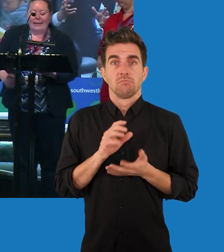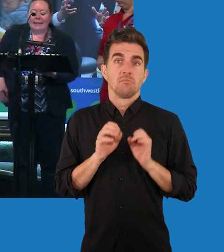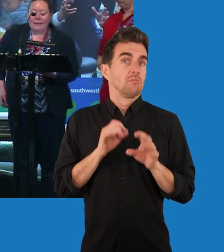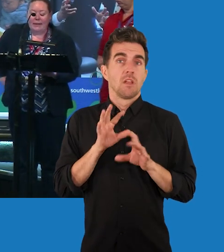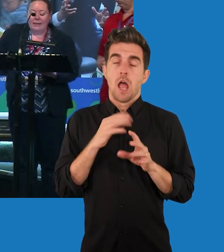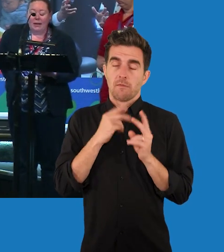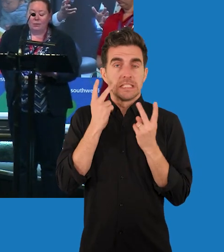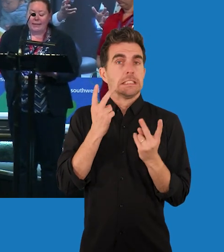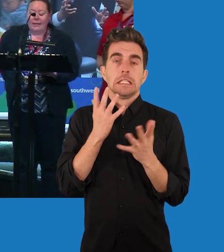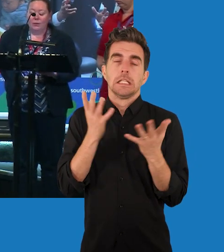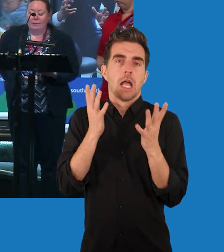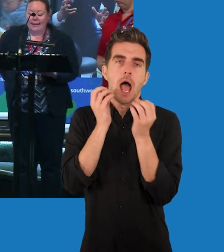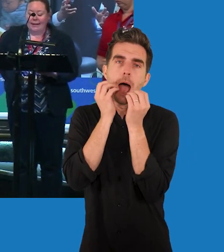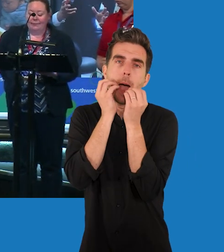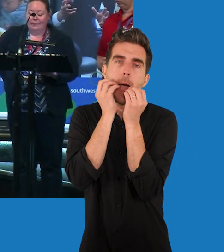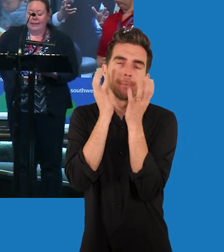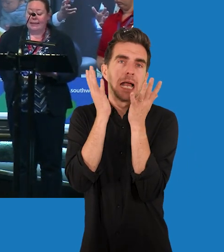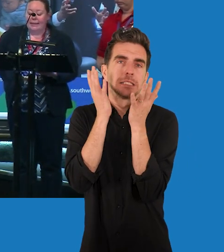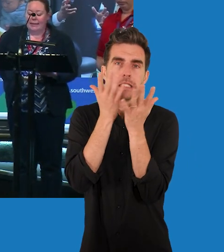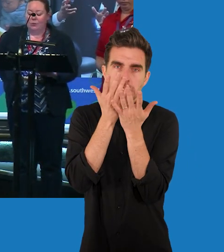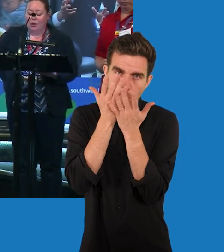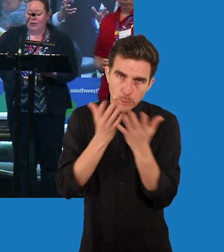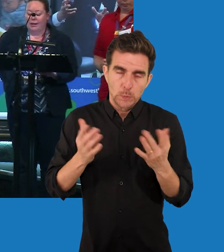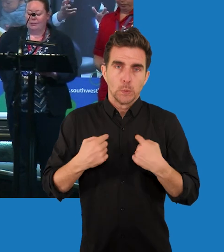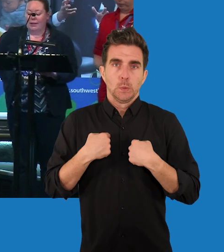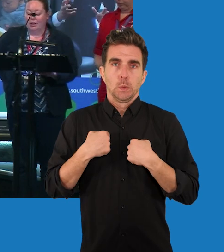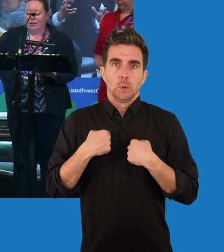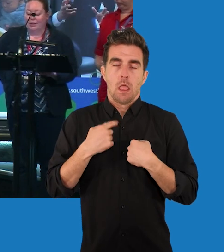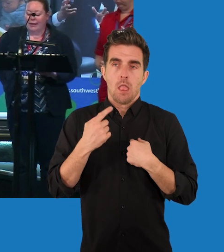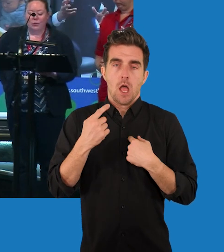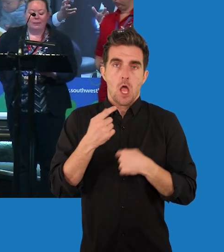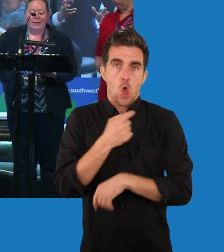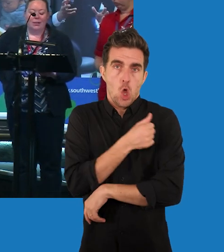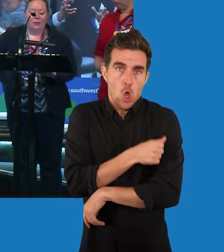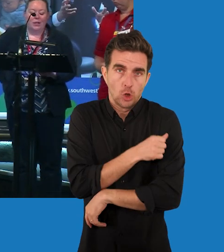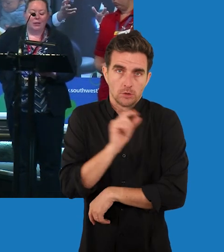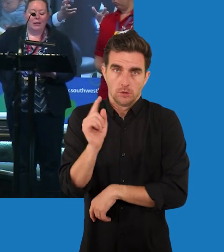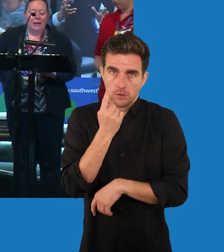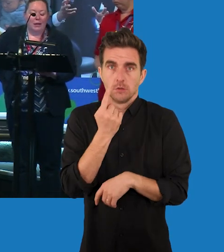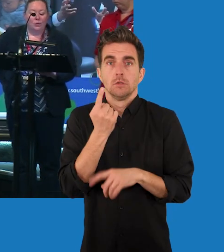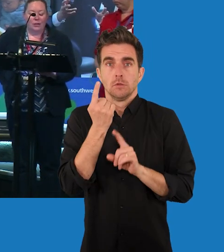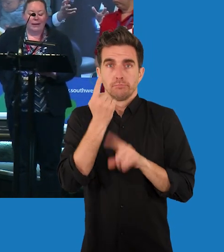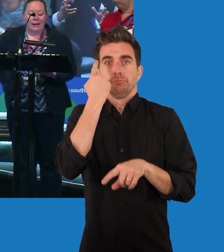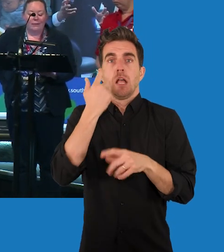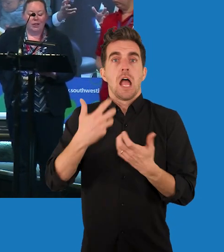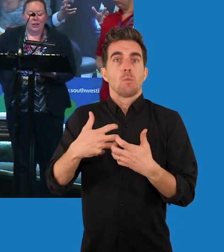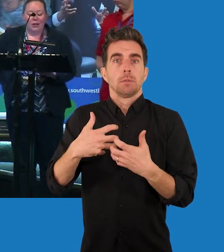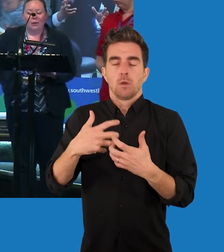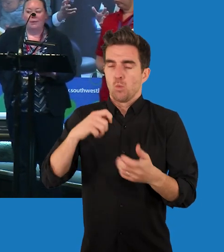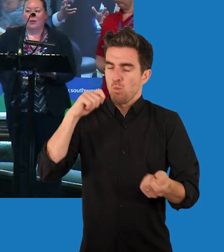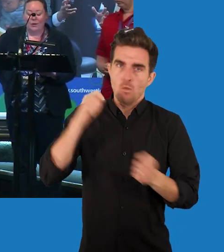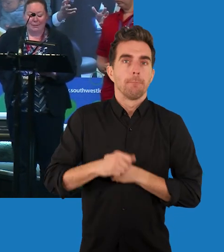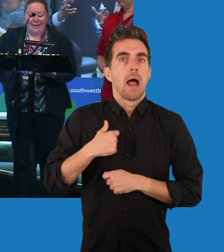all. The speed that I was seen was amazing. The dignity in which the nurse practitioner dealt with my situation and ordered my